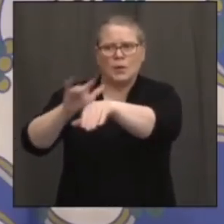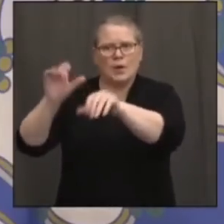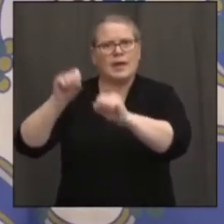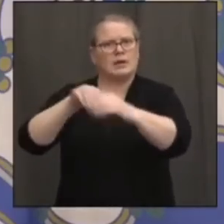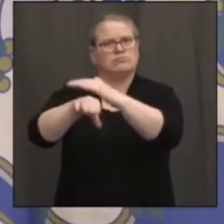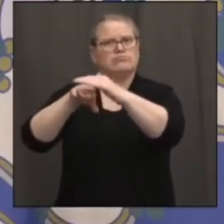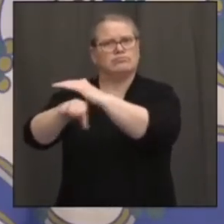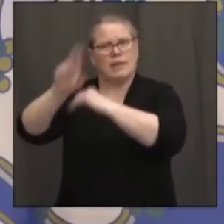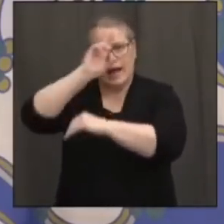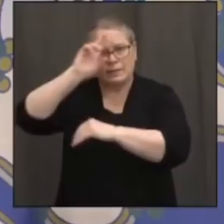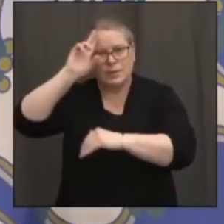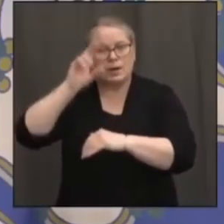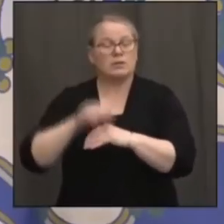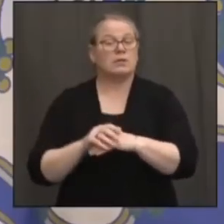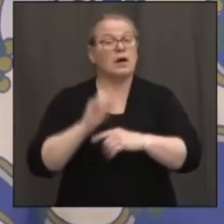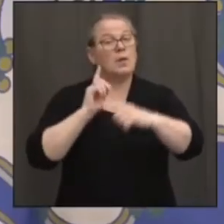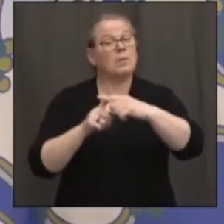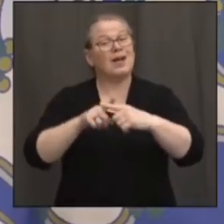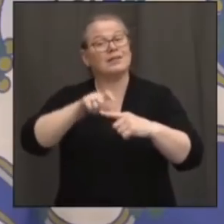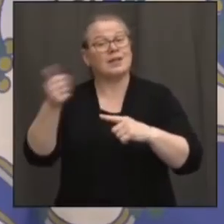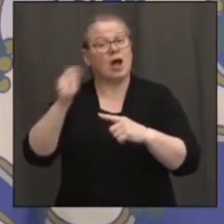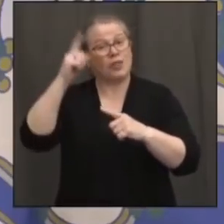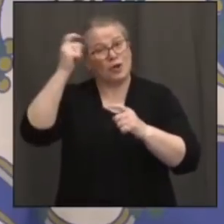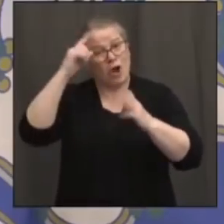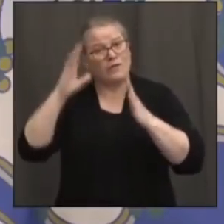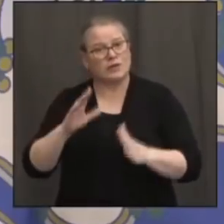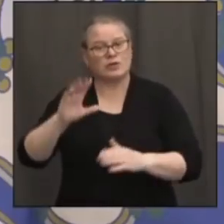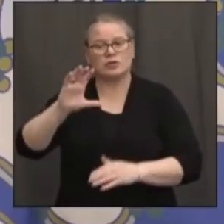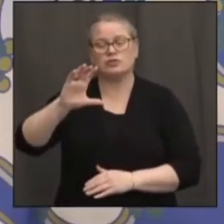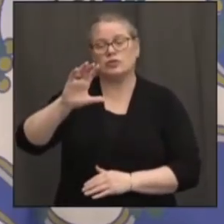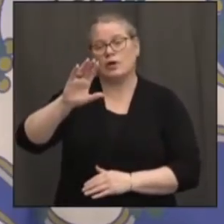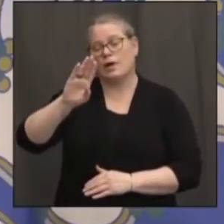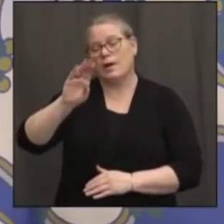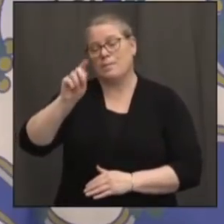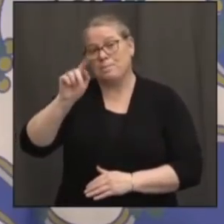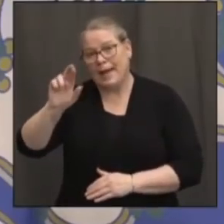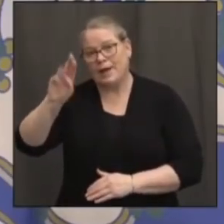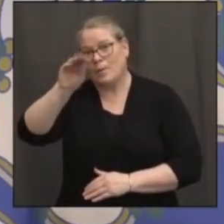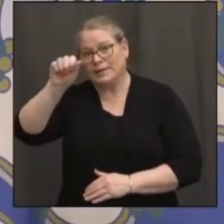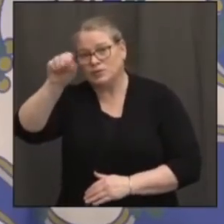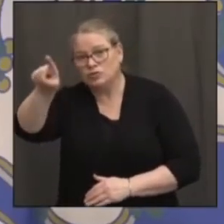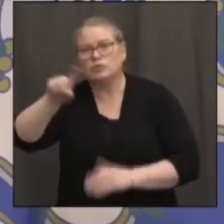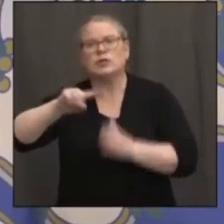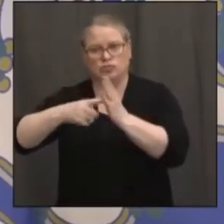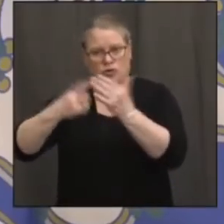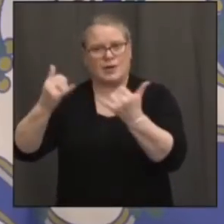Charlie Baker's moving in the same direction for Massachusetts, and I think New York will as well.